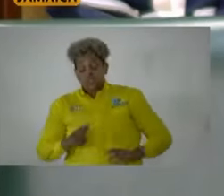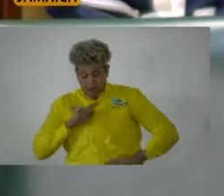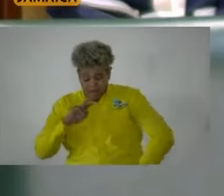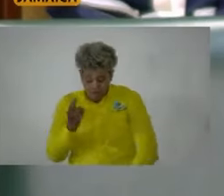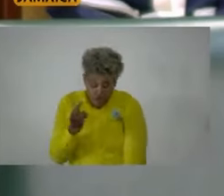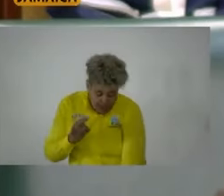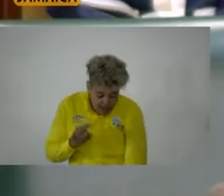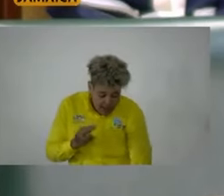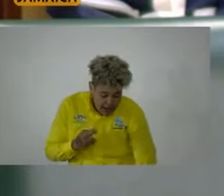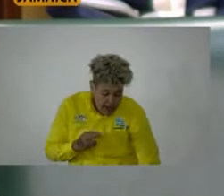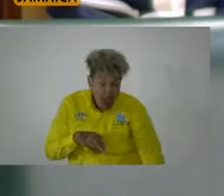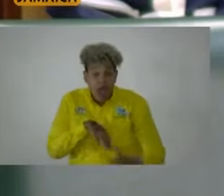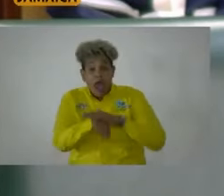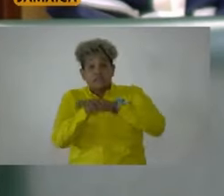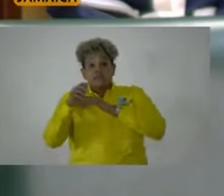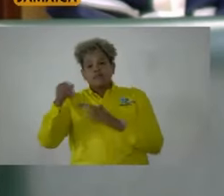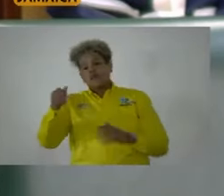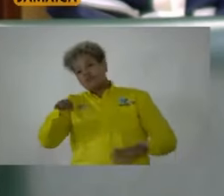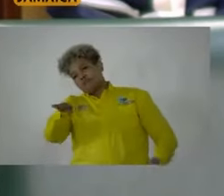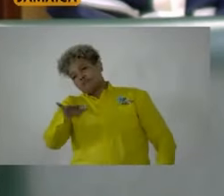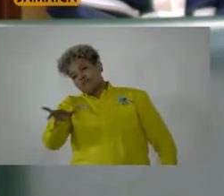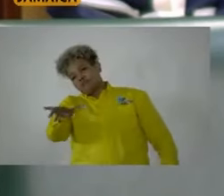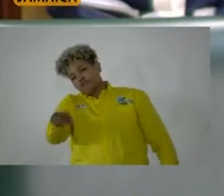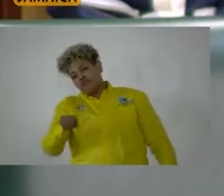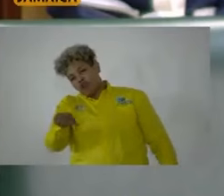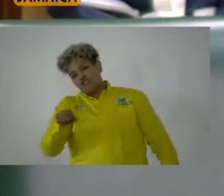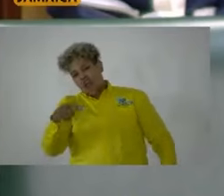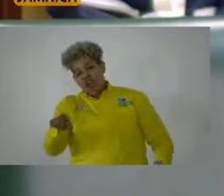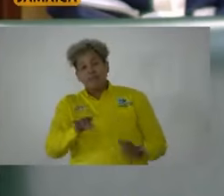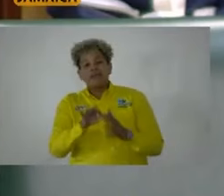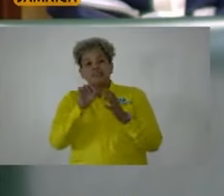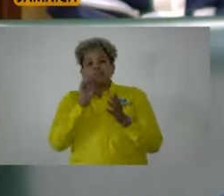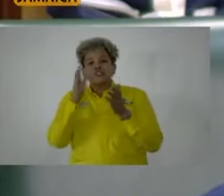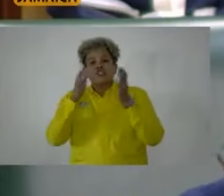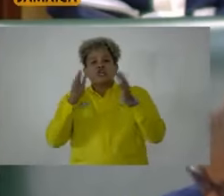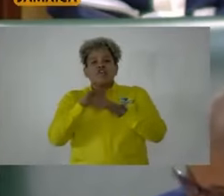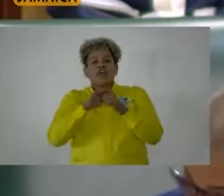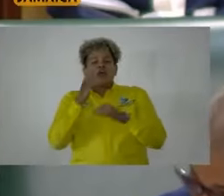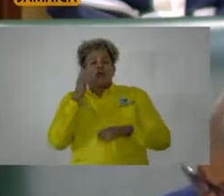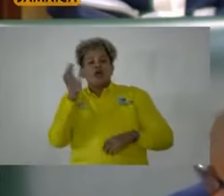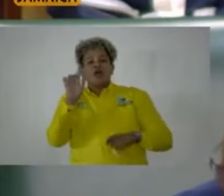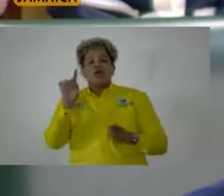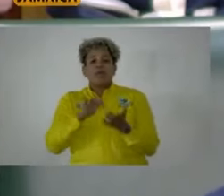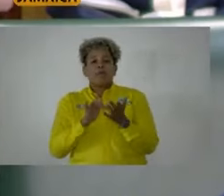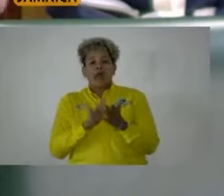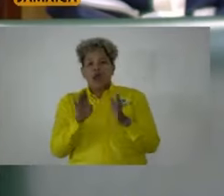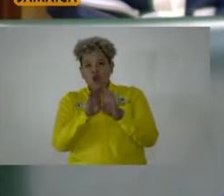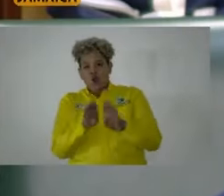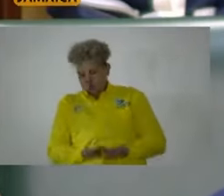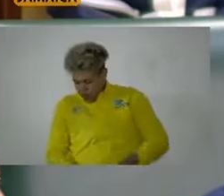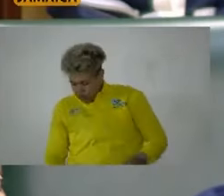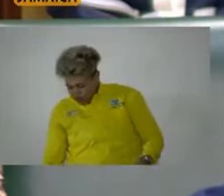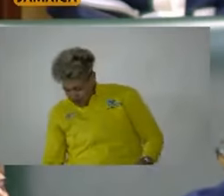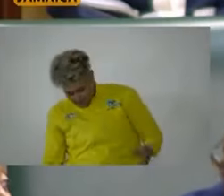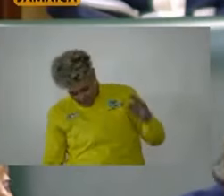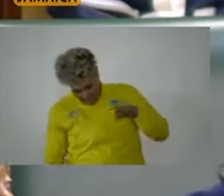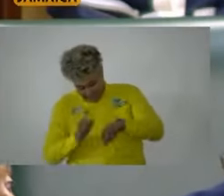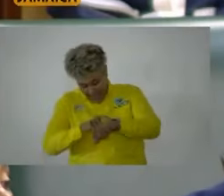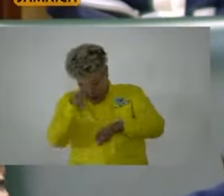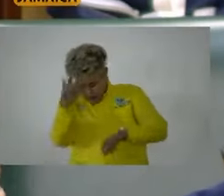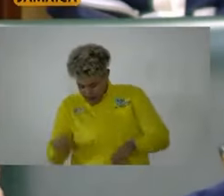to ATMs to withdraw and deposit money, especially in underserved areas where banks have been closing branches. Time